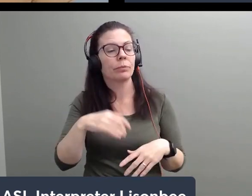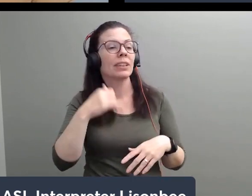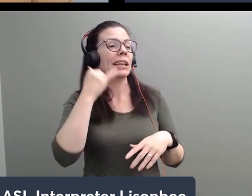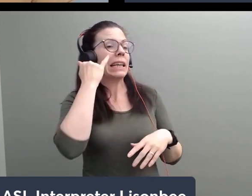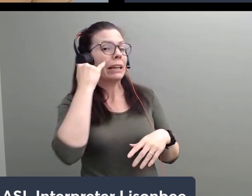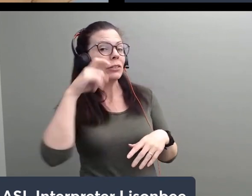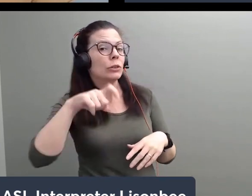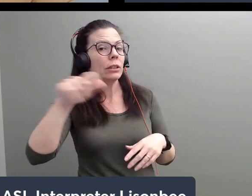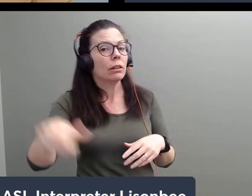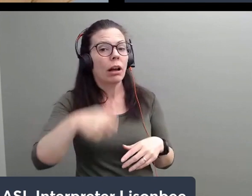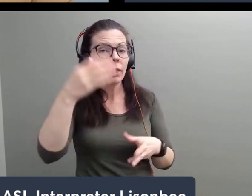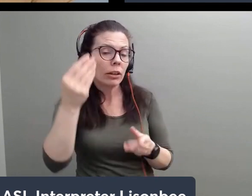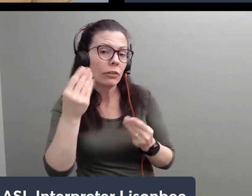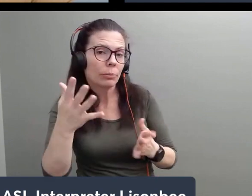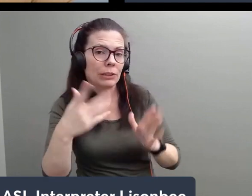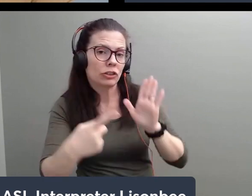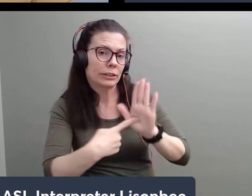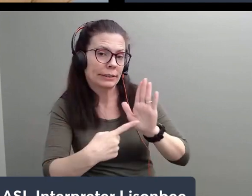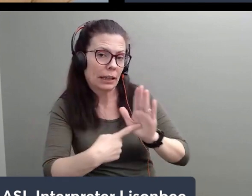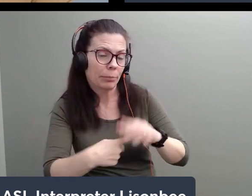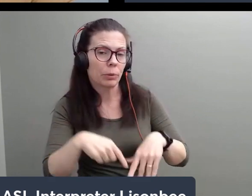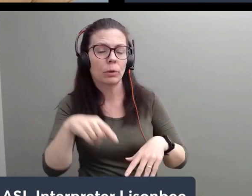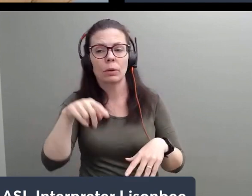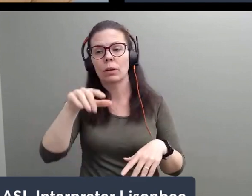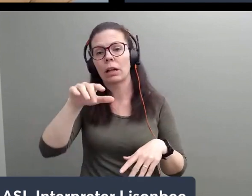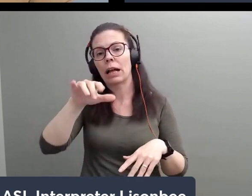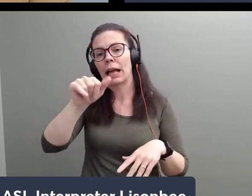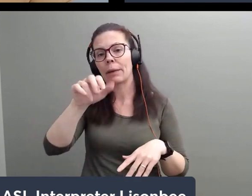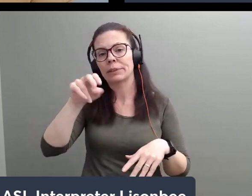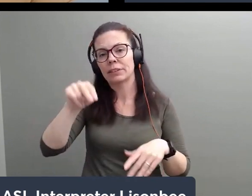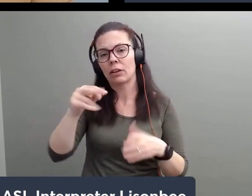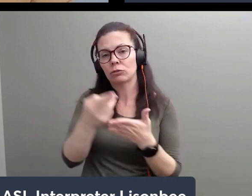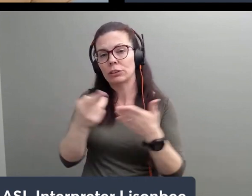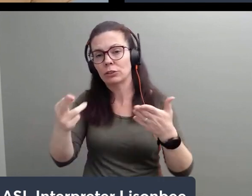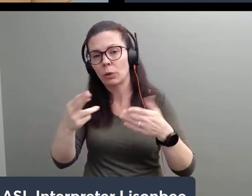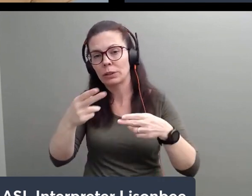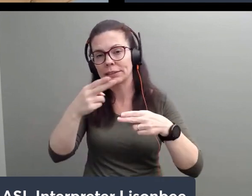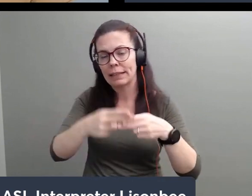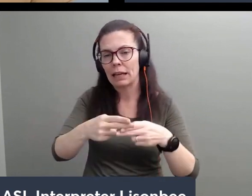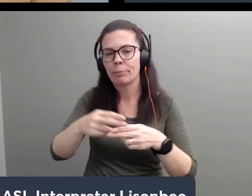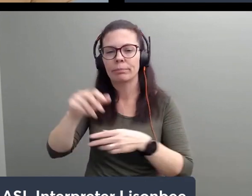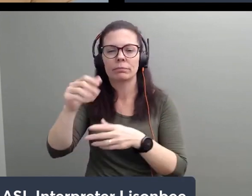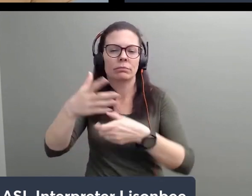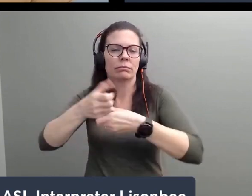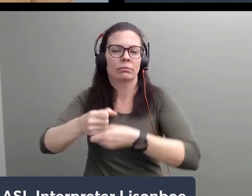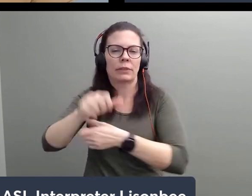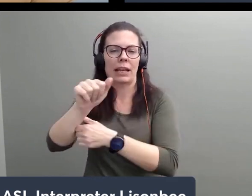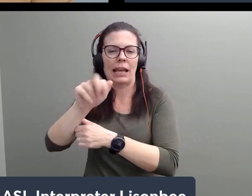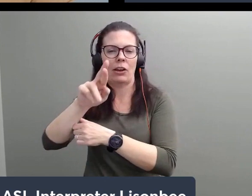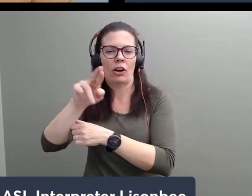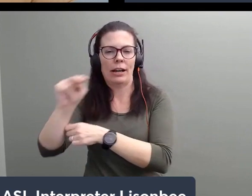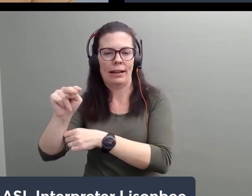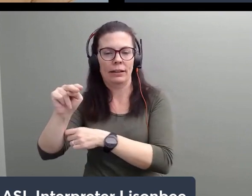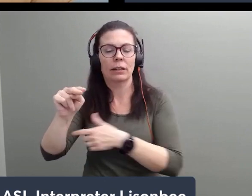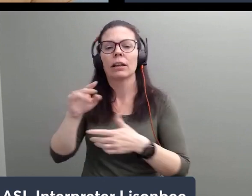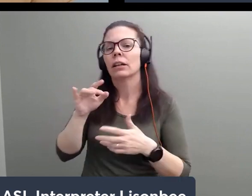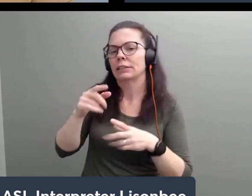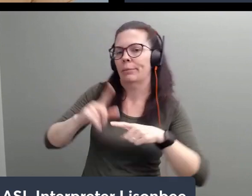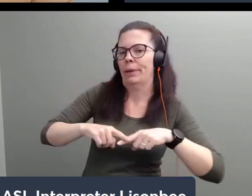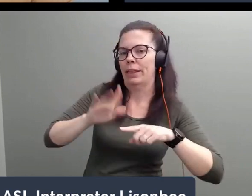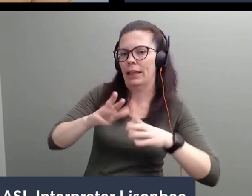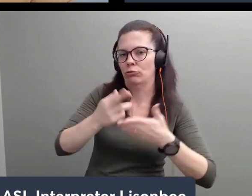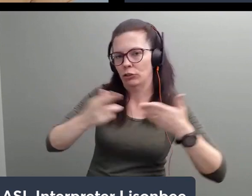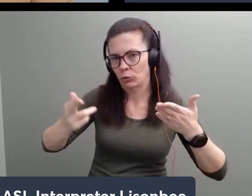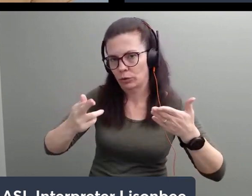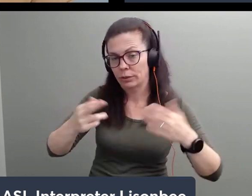other information, for example, the Amazon resource name or ARN, or depending on the resource, you want to use